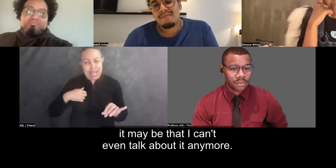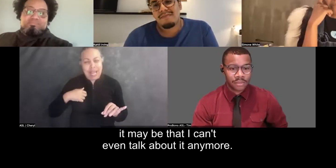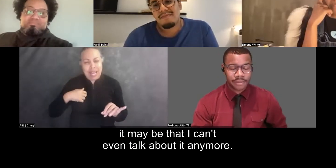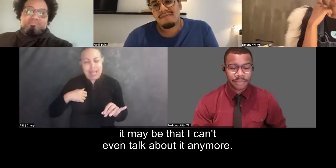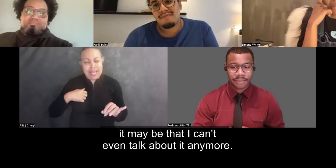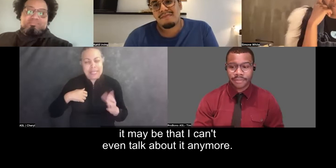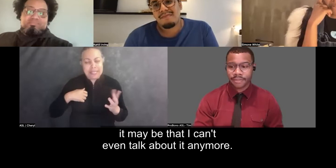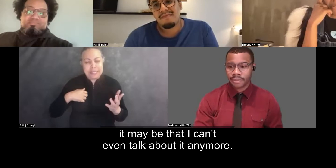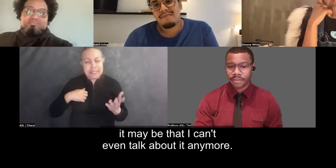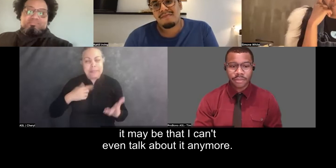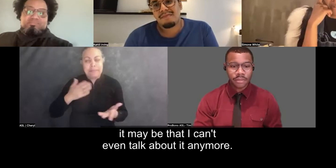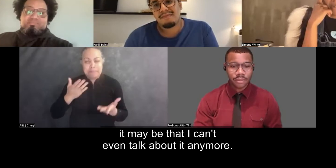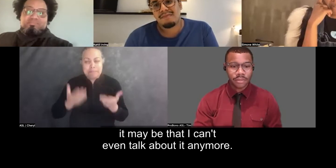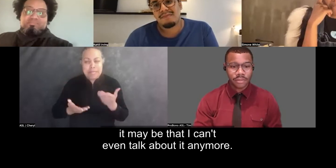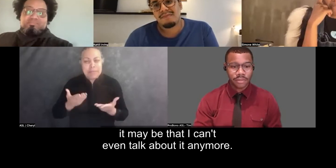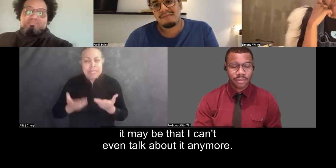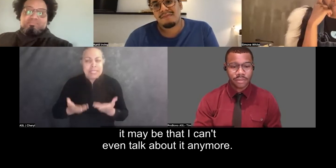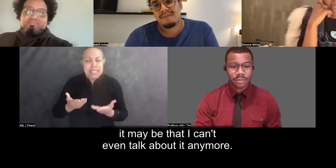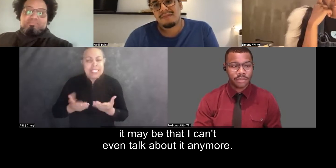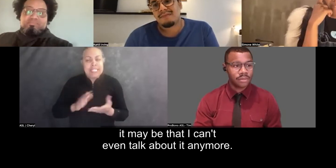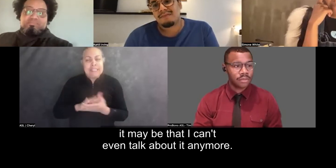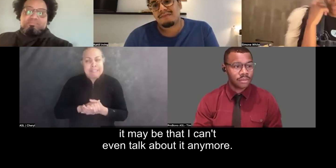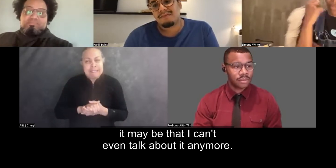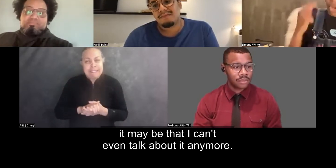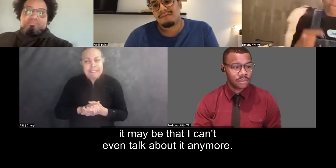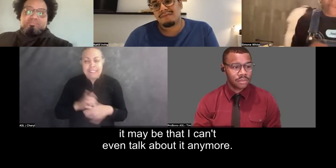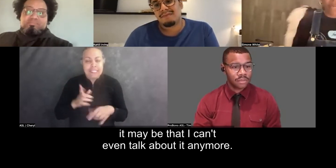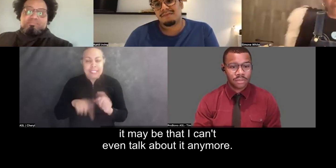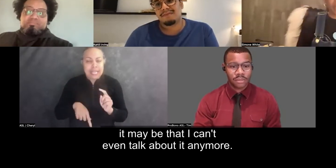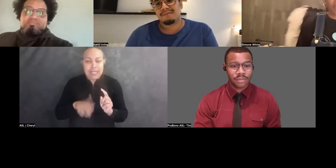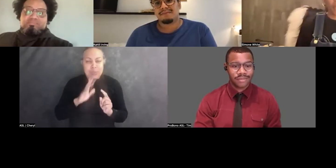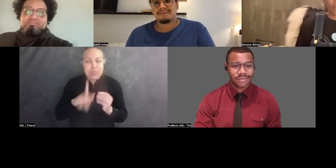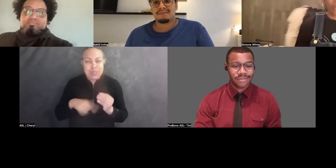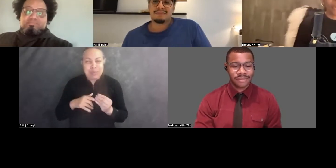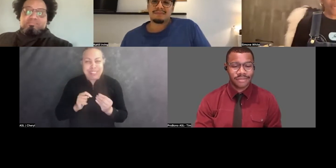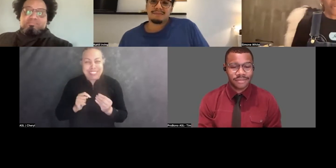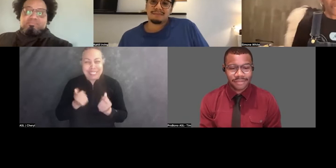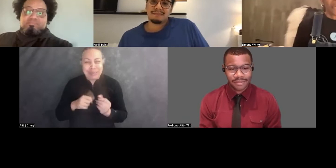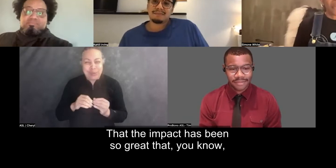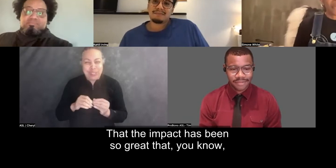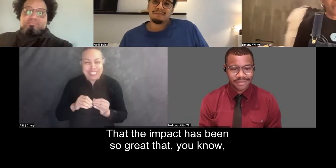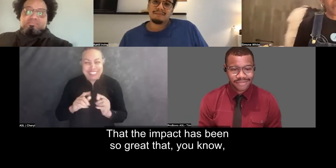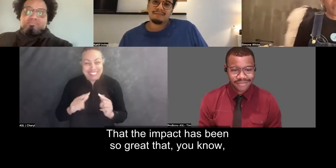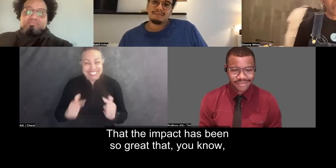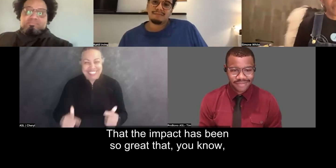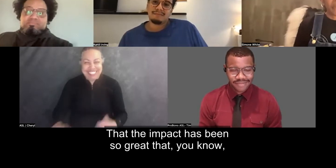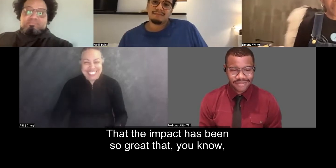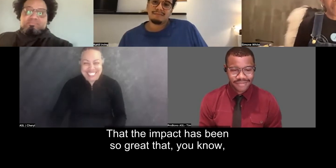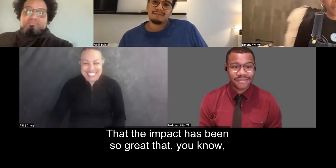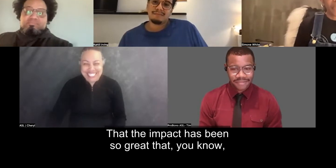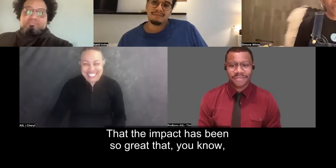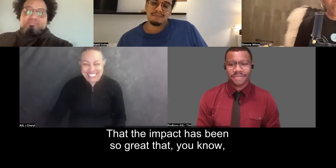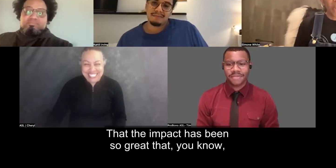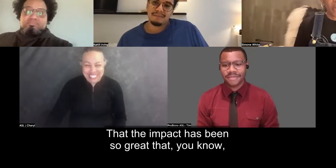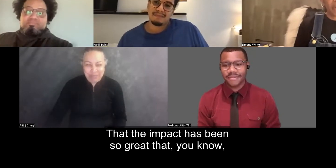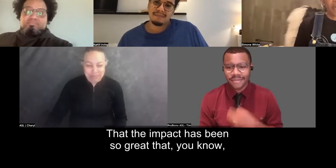it may be that I can't even talk about it anymore. That the impact has